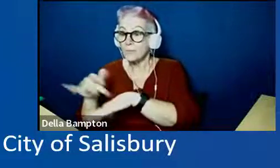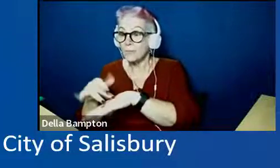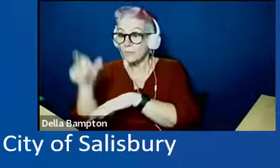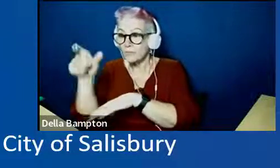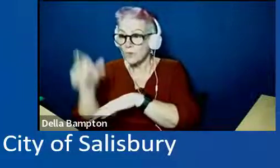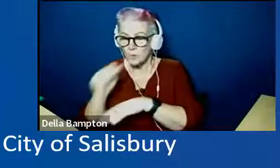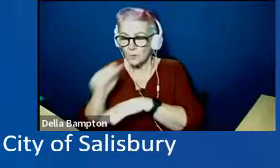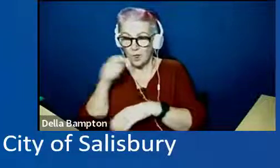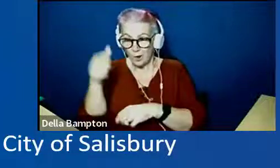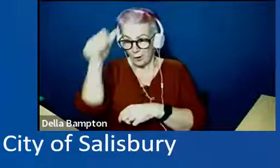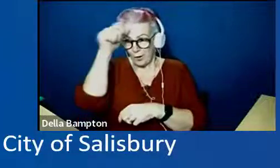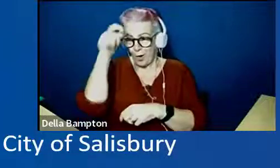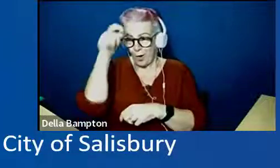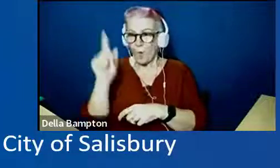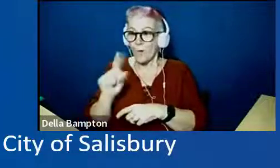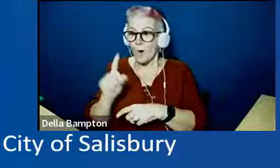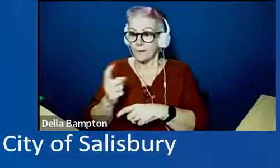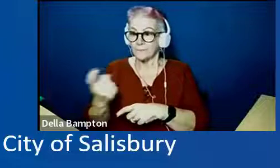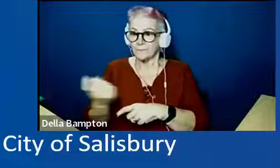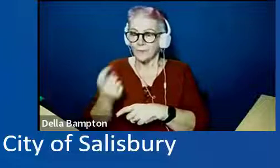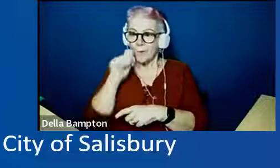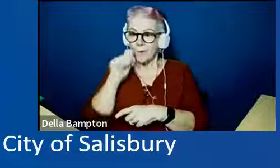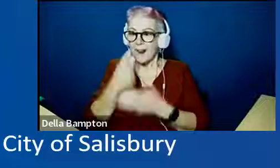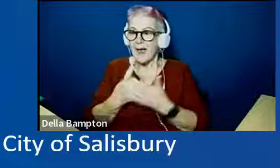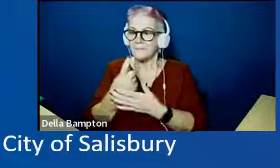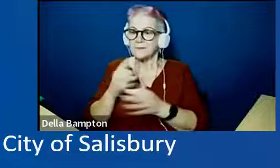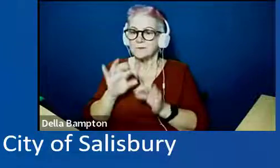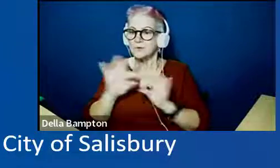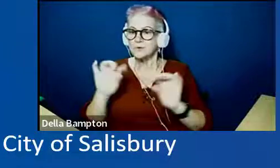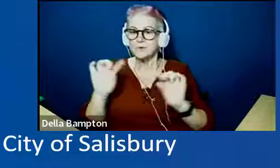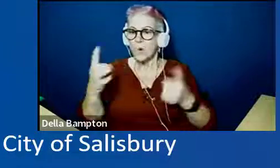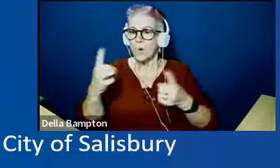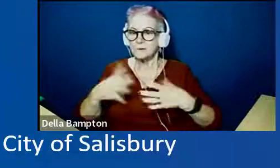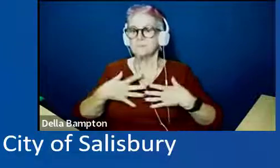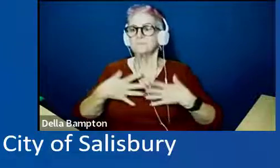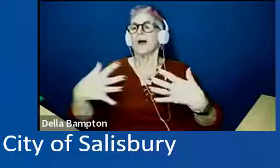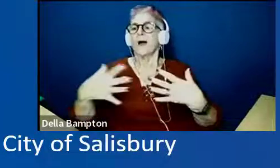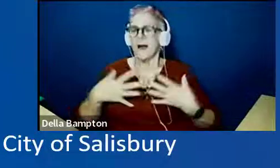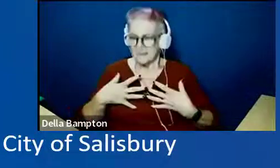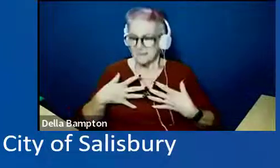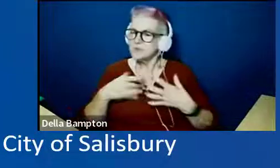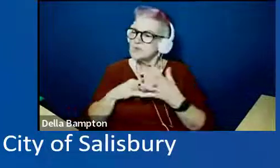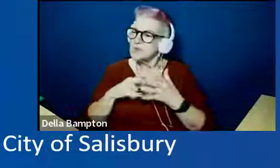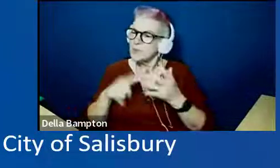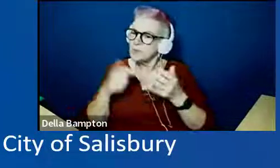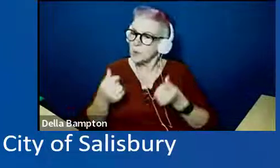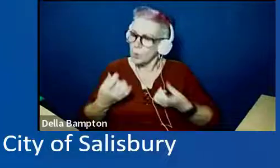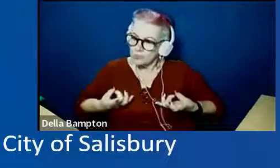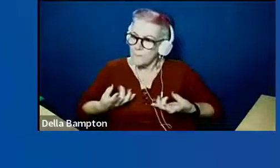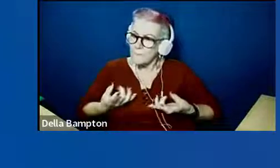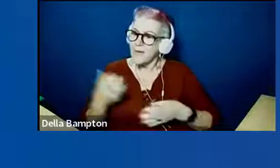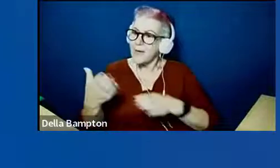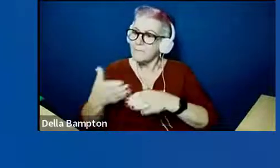what's coming. Nothing was a surprise when everybody walked through that door, which I think was really important.